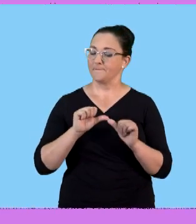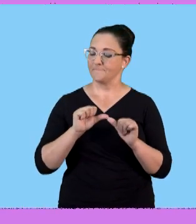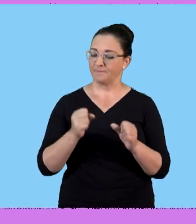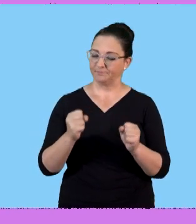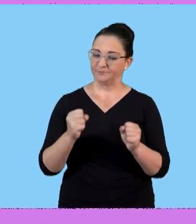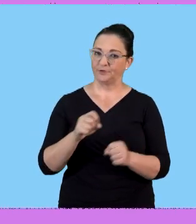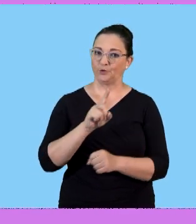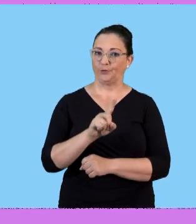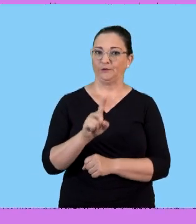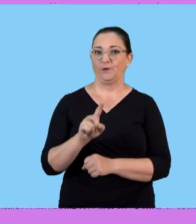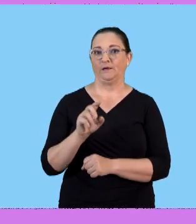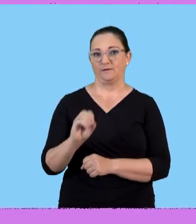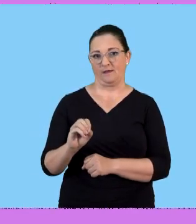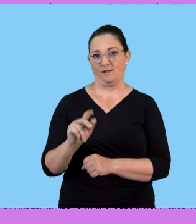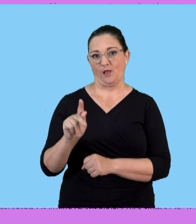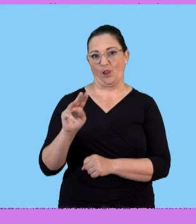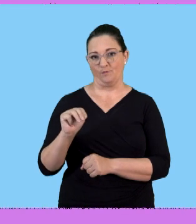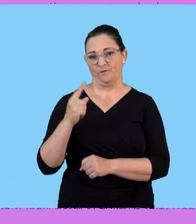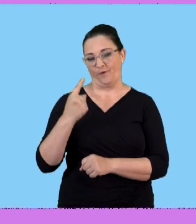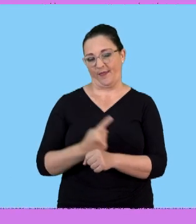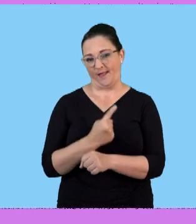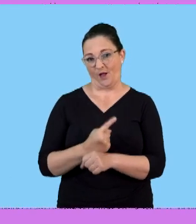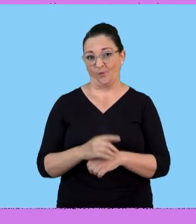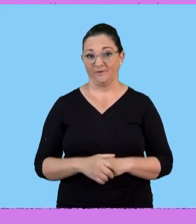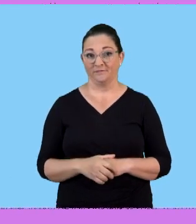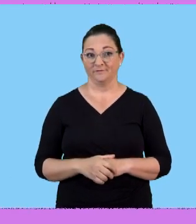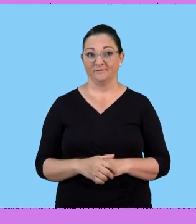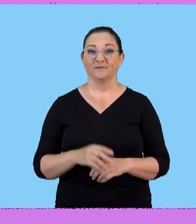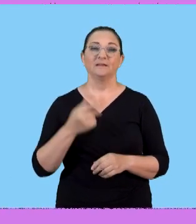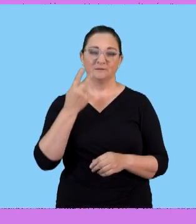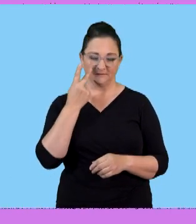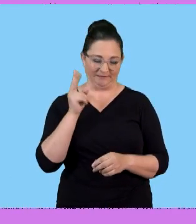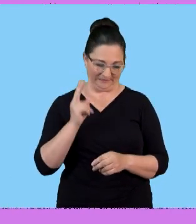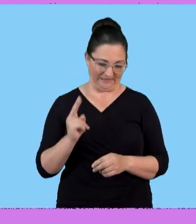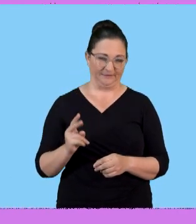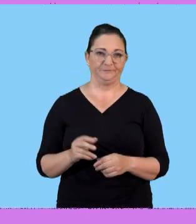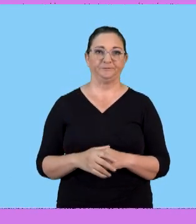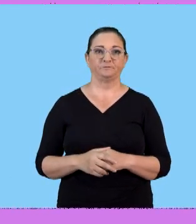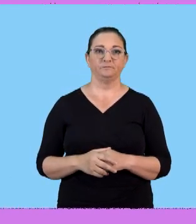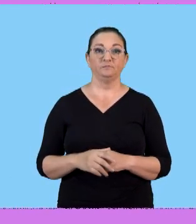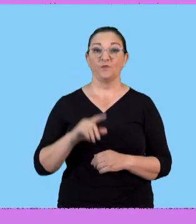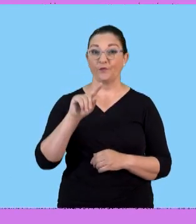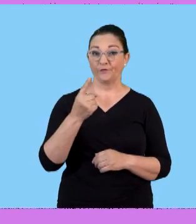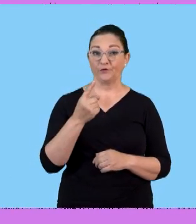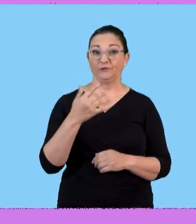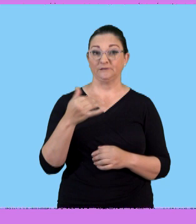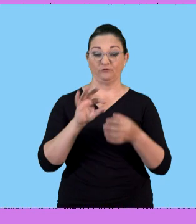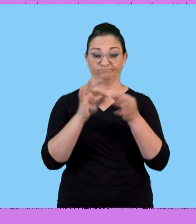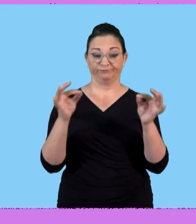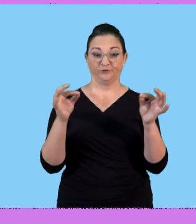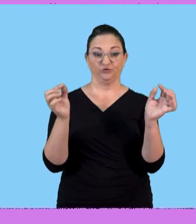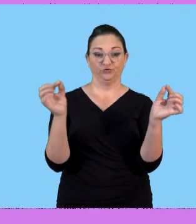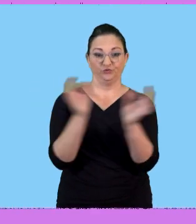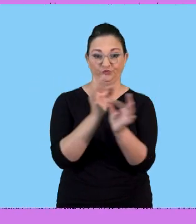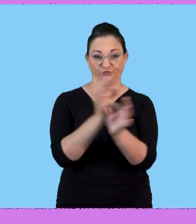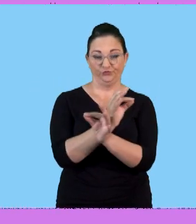remain 110 kilometers per hour. Guys, let me run through this quick, right? First, I changed the subject of the